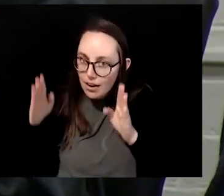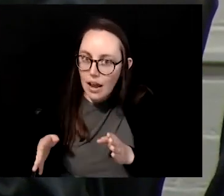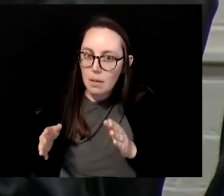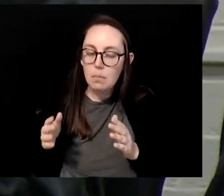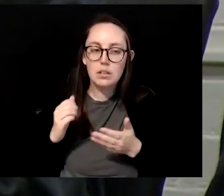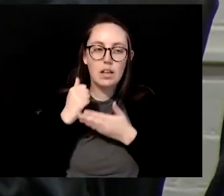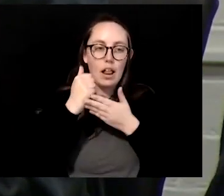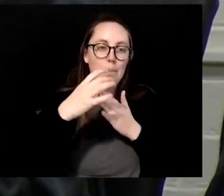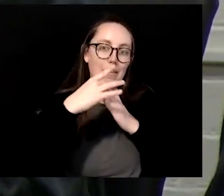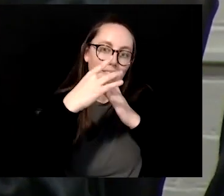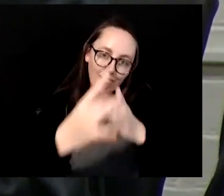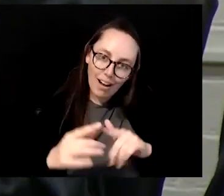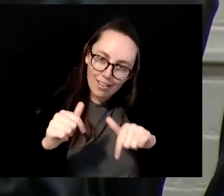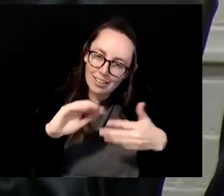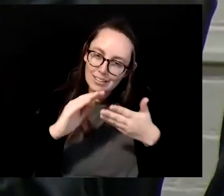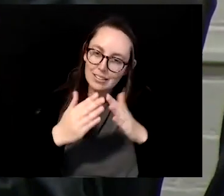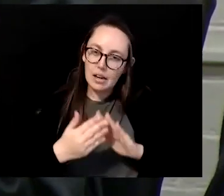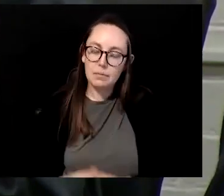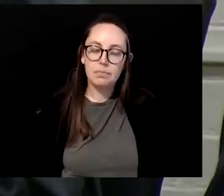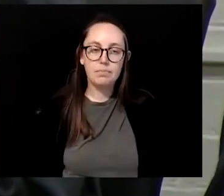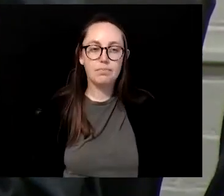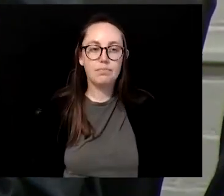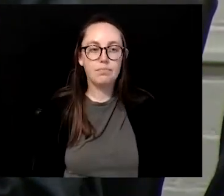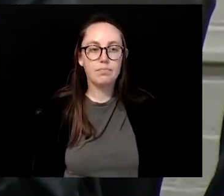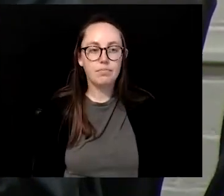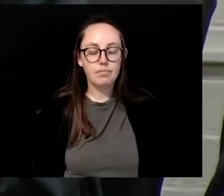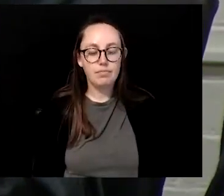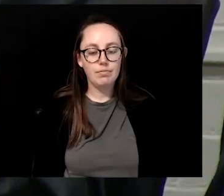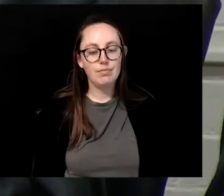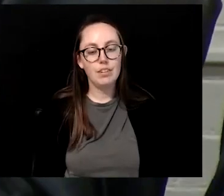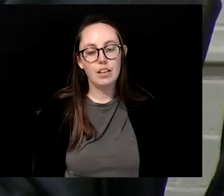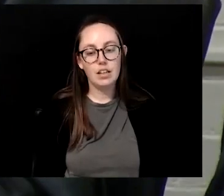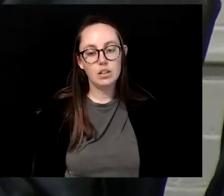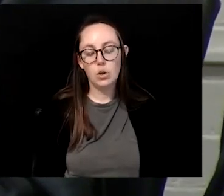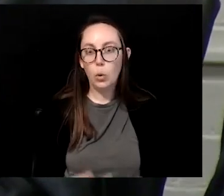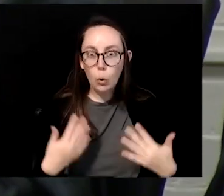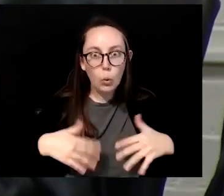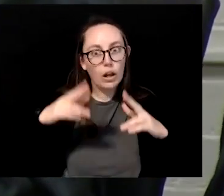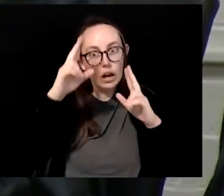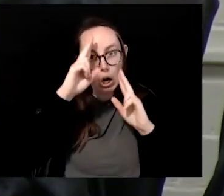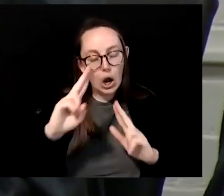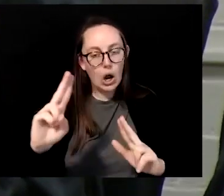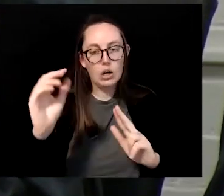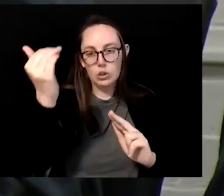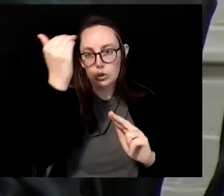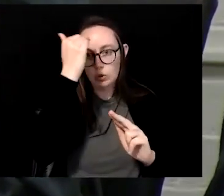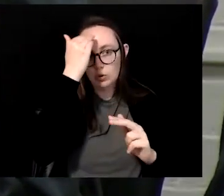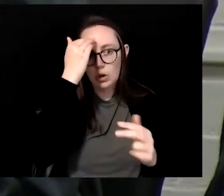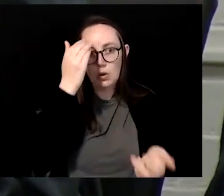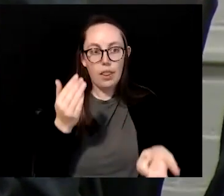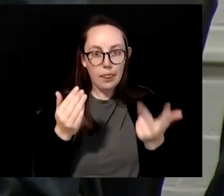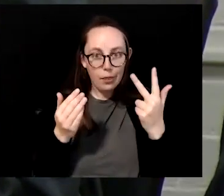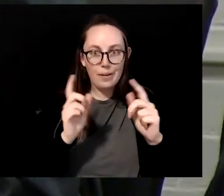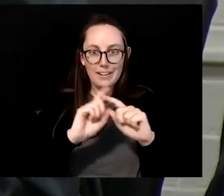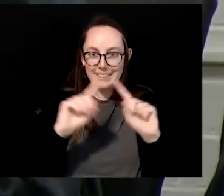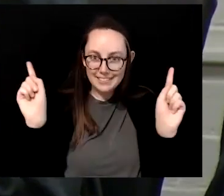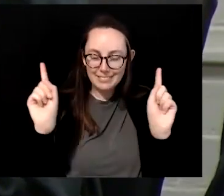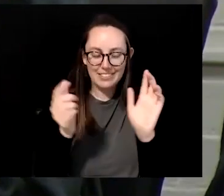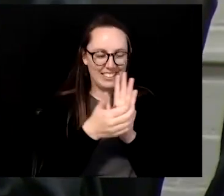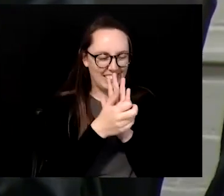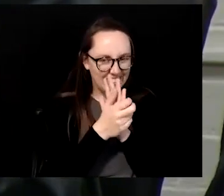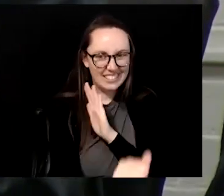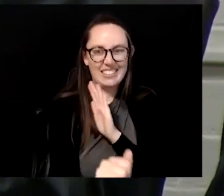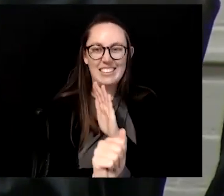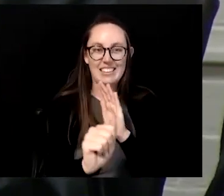also been an honor to get to know and work with three very talented and very different town managers over these six years I would have chosen